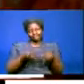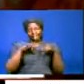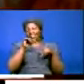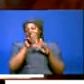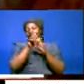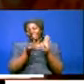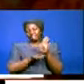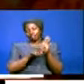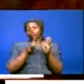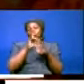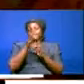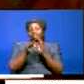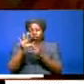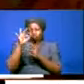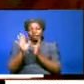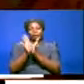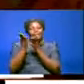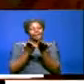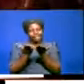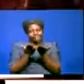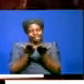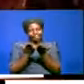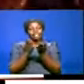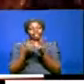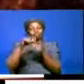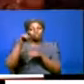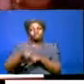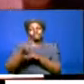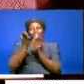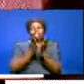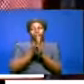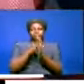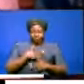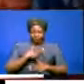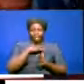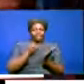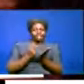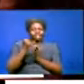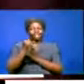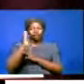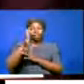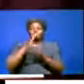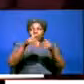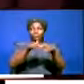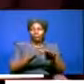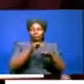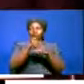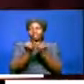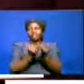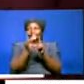better be ready to serve with honor and integrity. Magoha atazikwa Jumamosi tarehe 11 mwezi